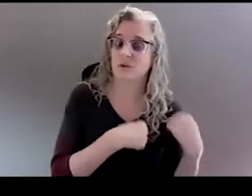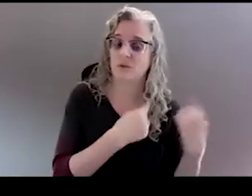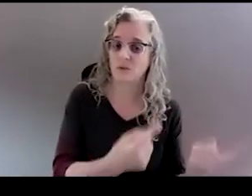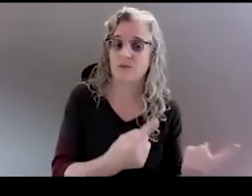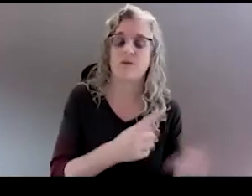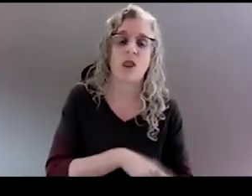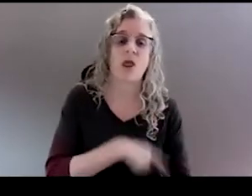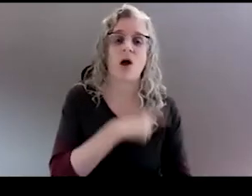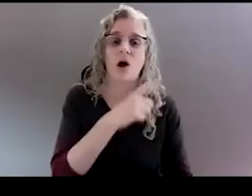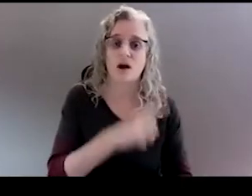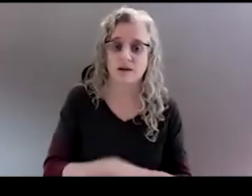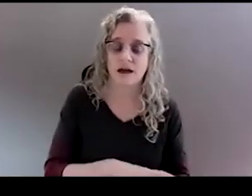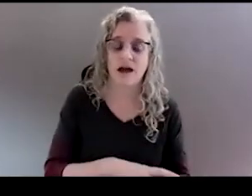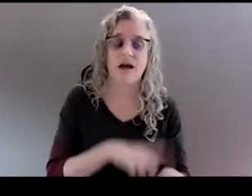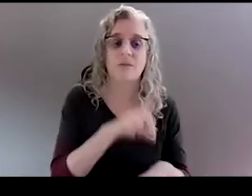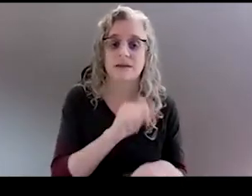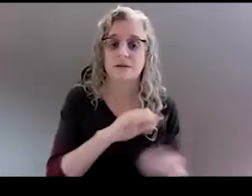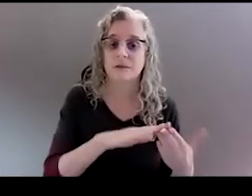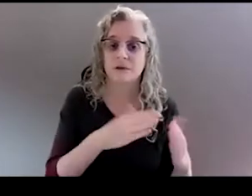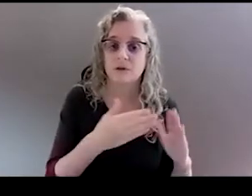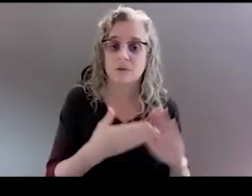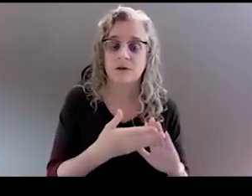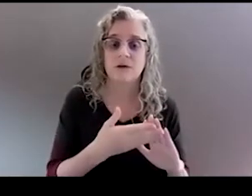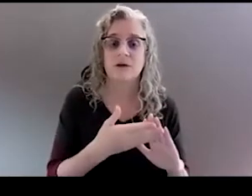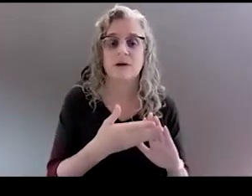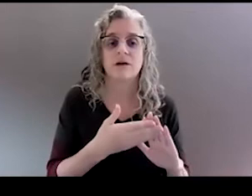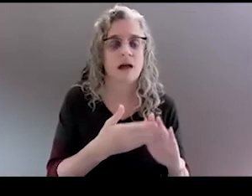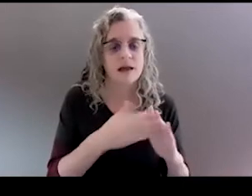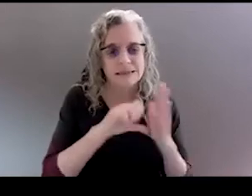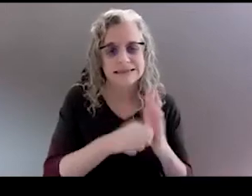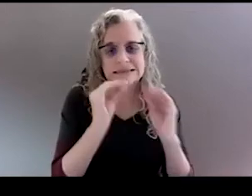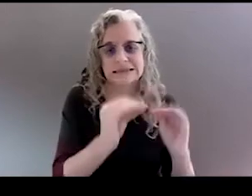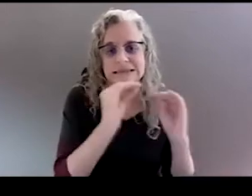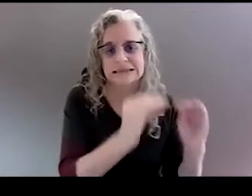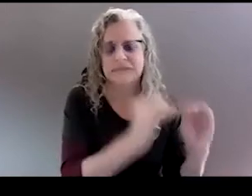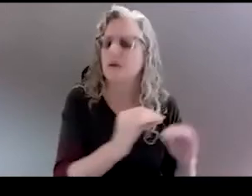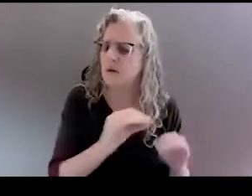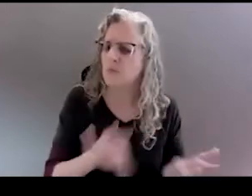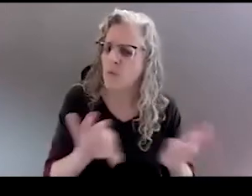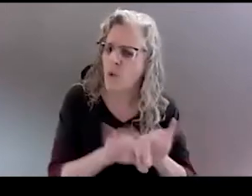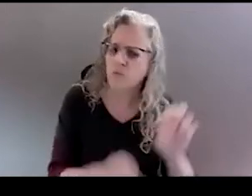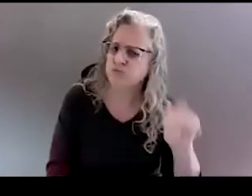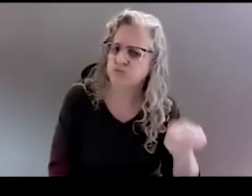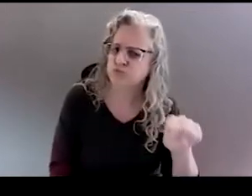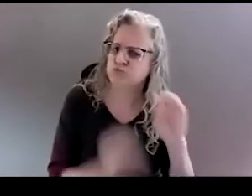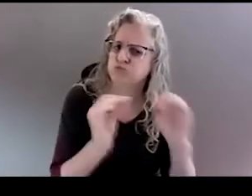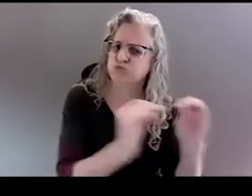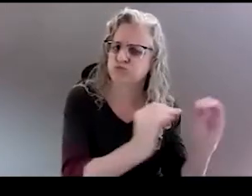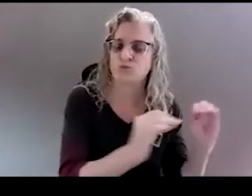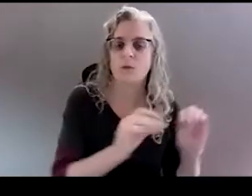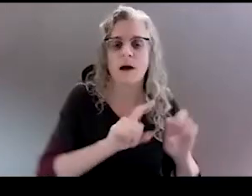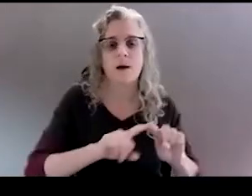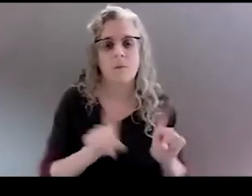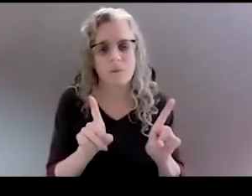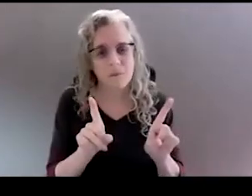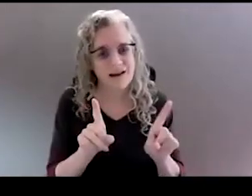disability community to educate folks, which I think is something that we need to do. But I think oftentimes we are often the one